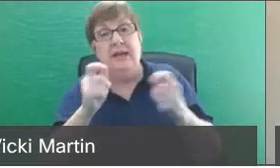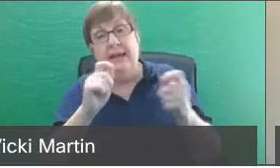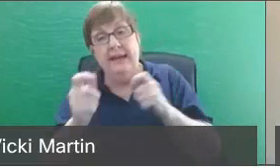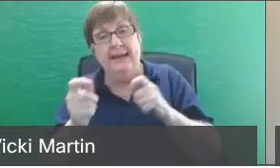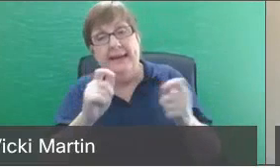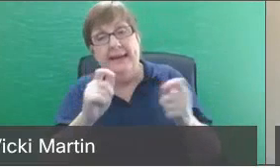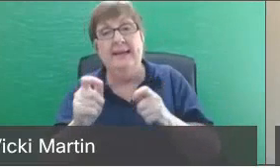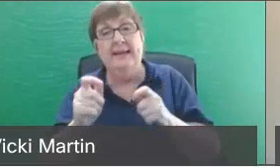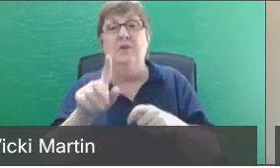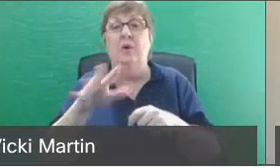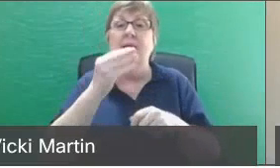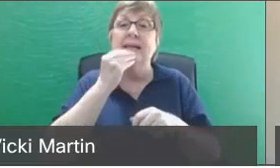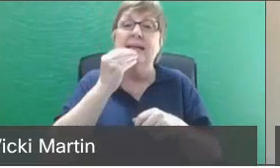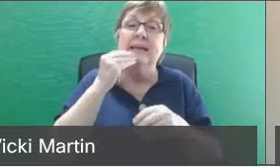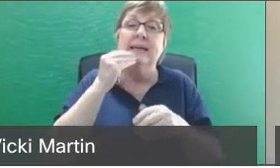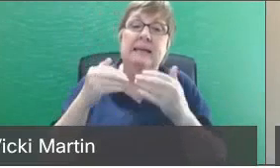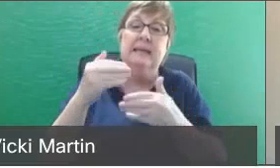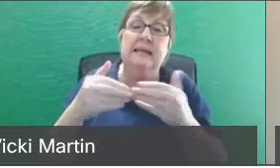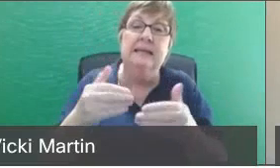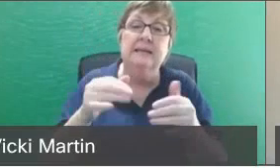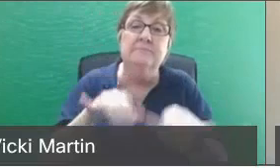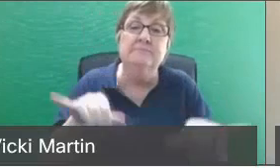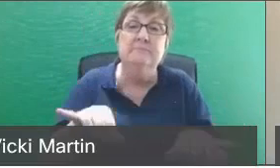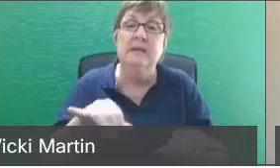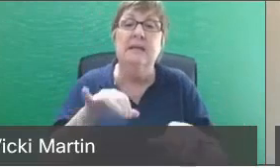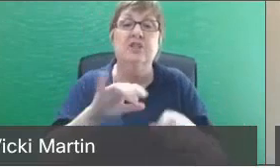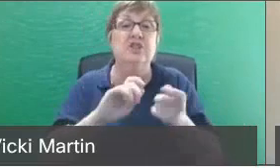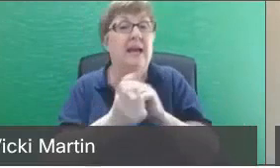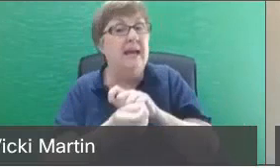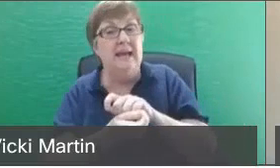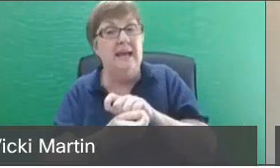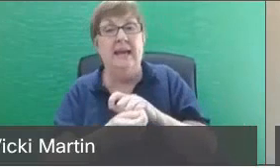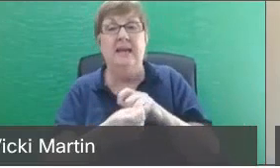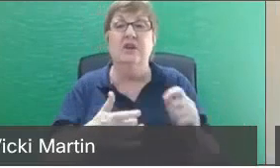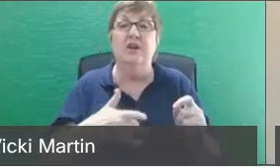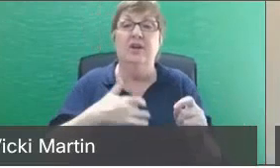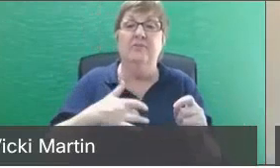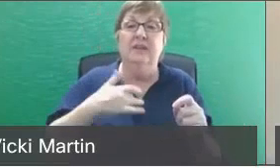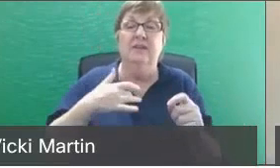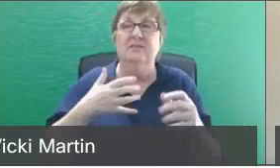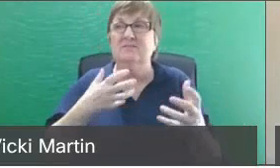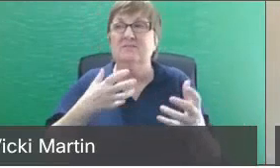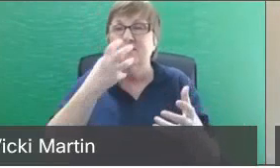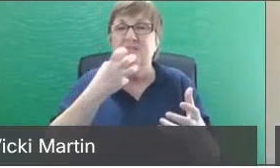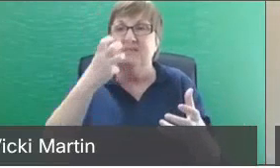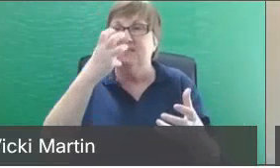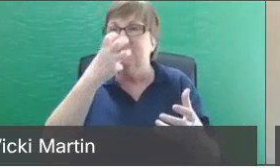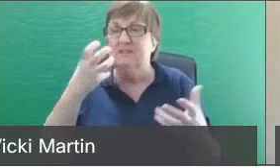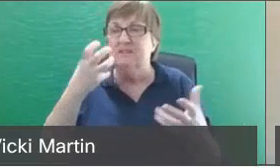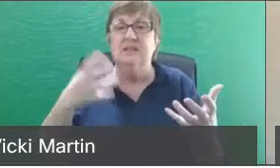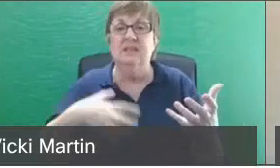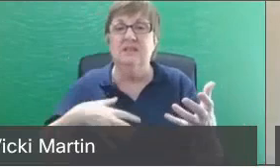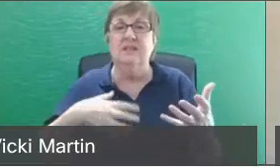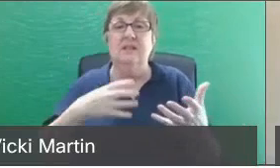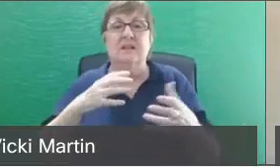have a depressed mood or irritability, feelings of hopelessness or worthlessness, and also